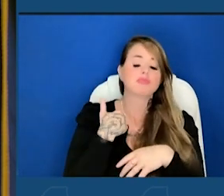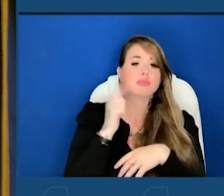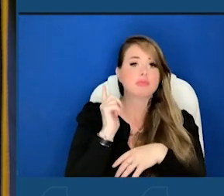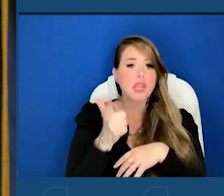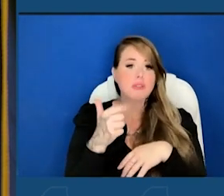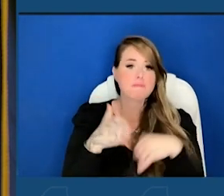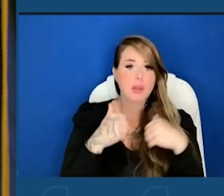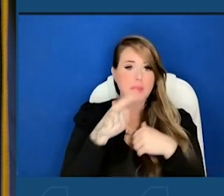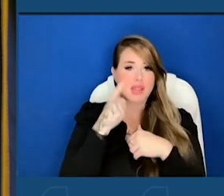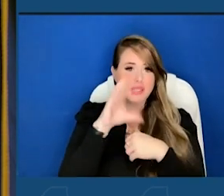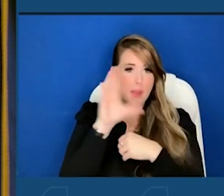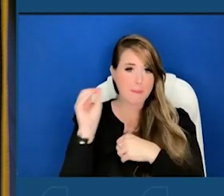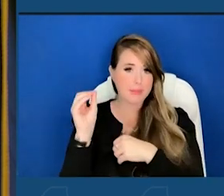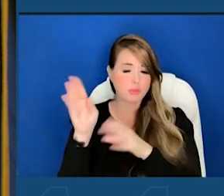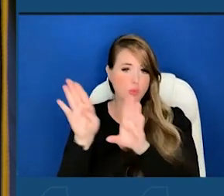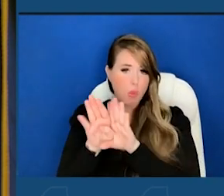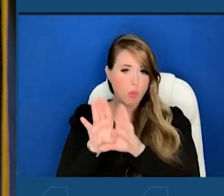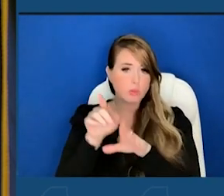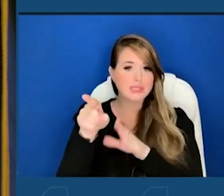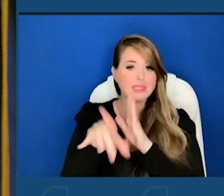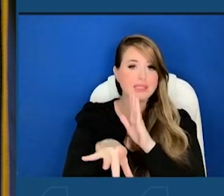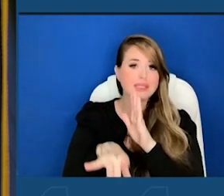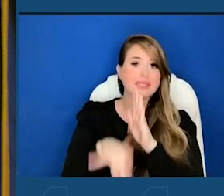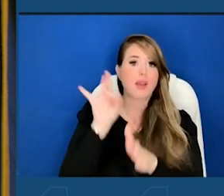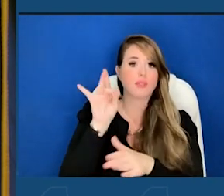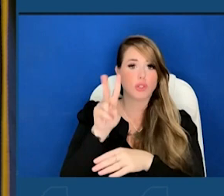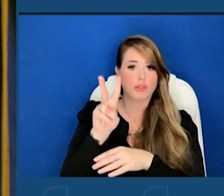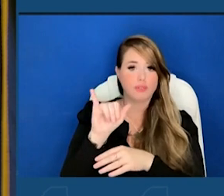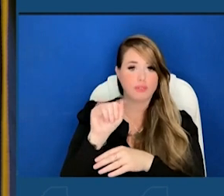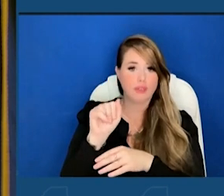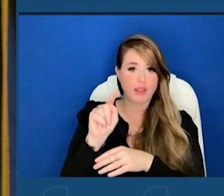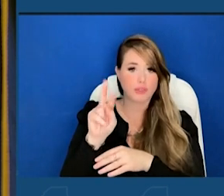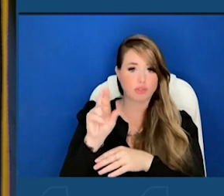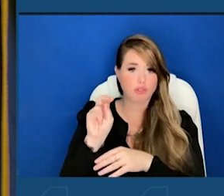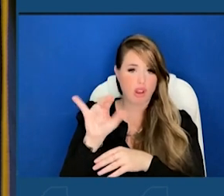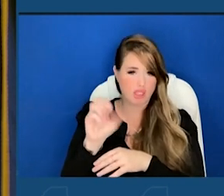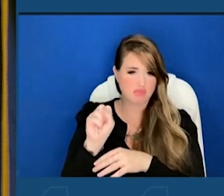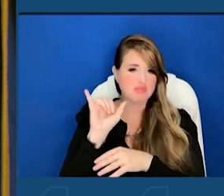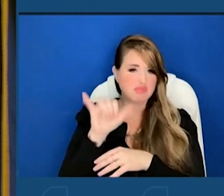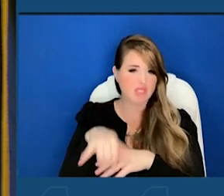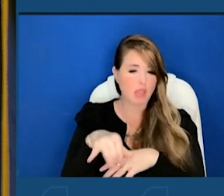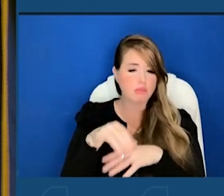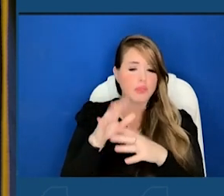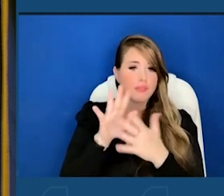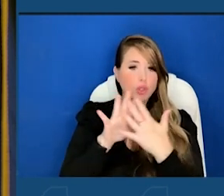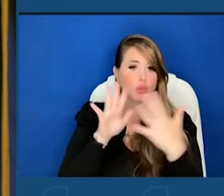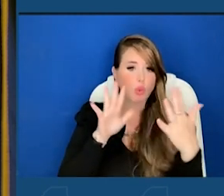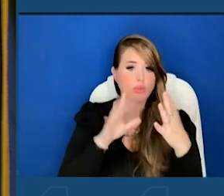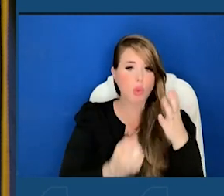because he discovered Viatronics. Viatronics was a virtual colonoscopy